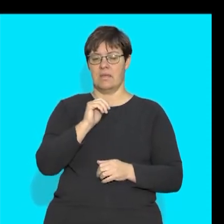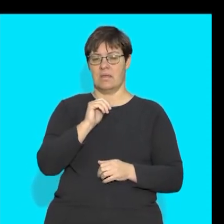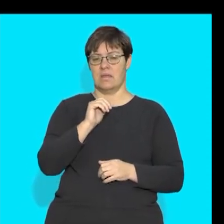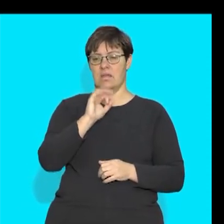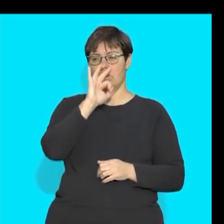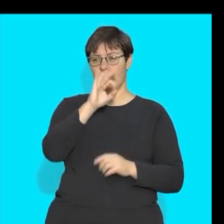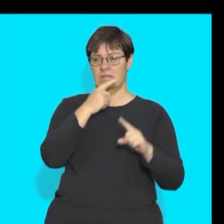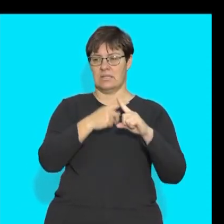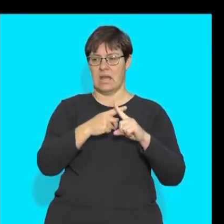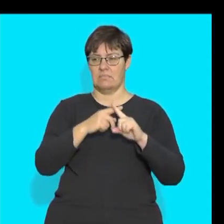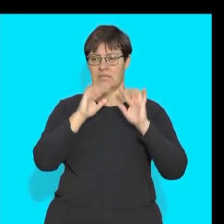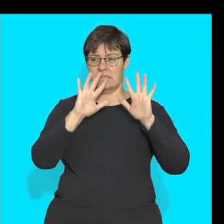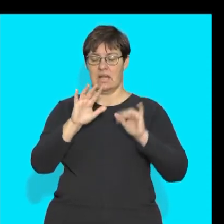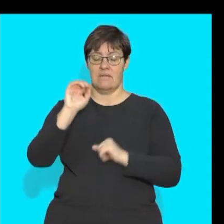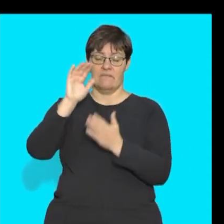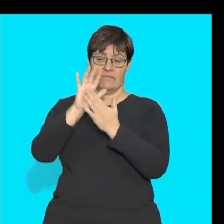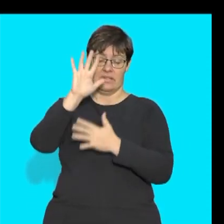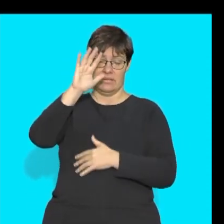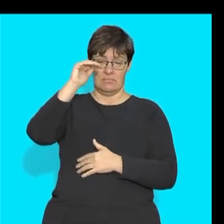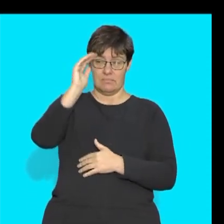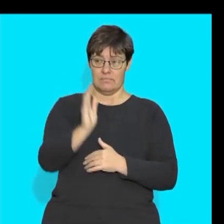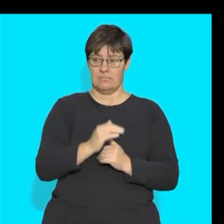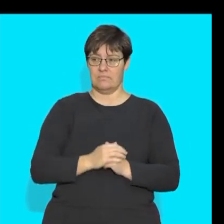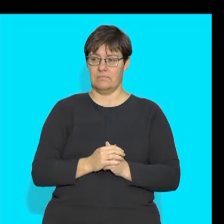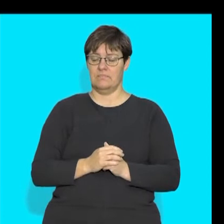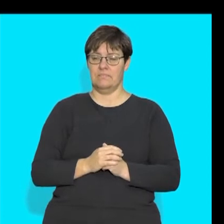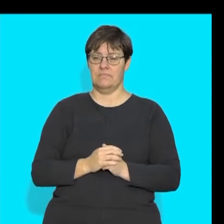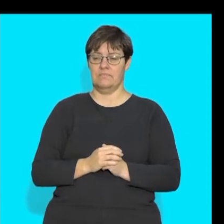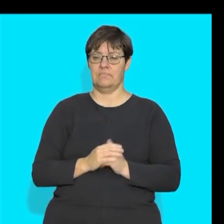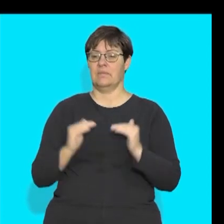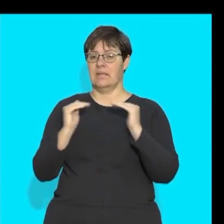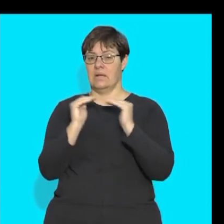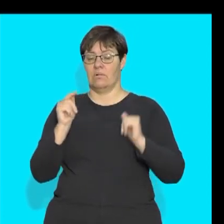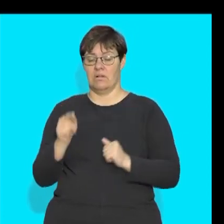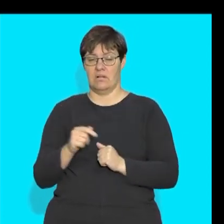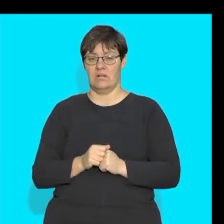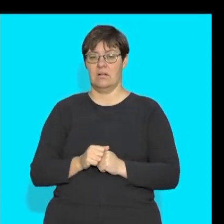10 to the 15. That's going to be equal to